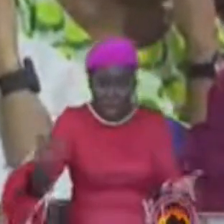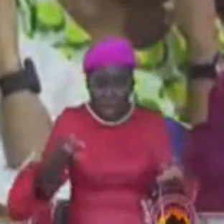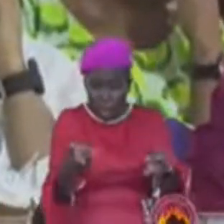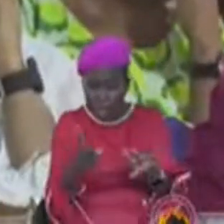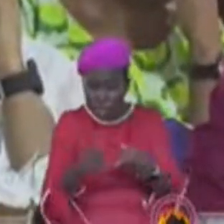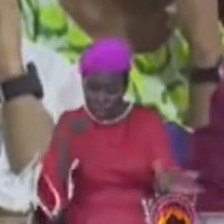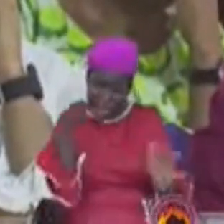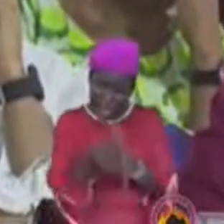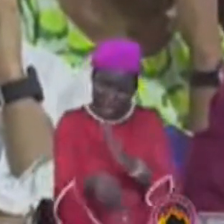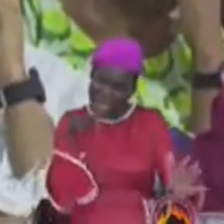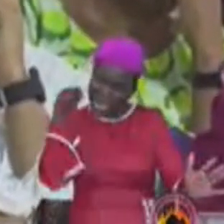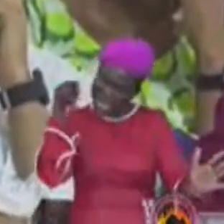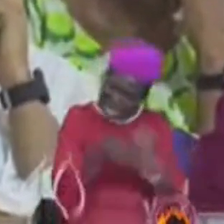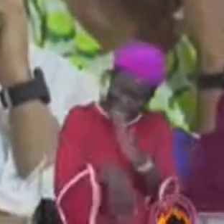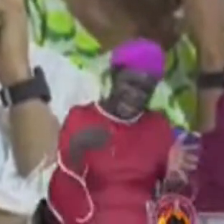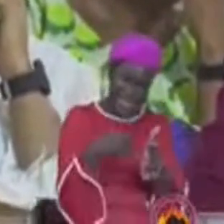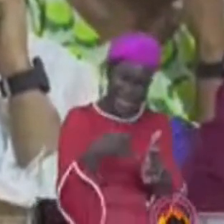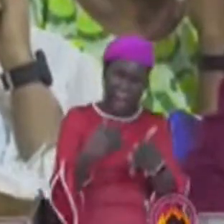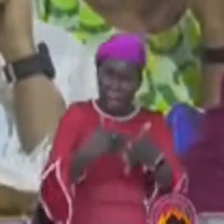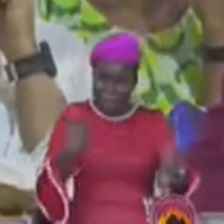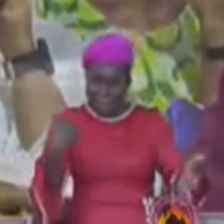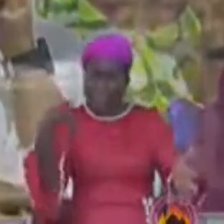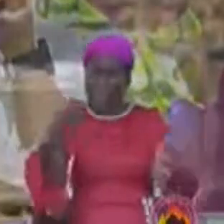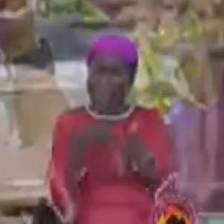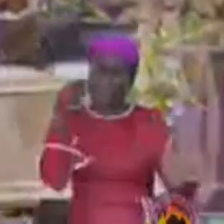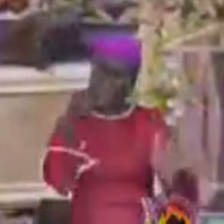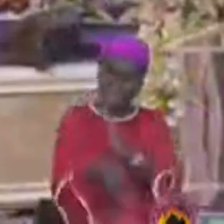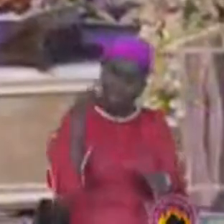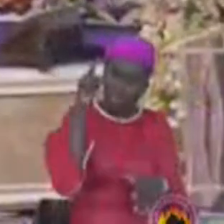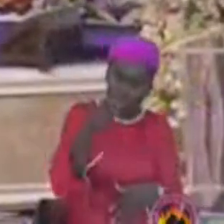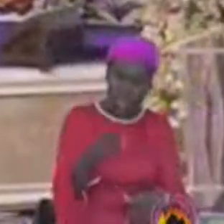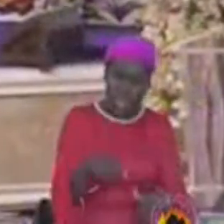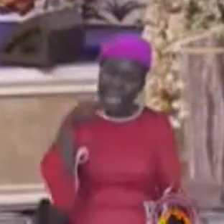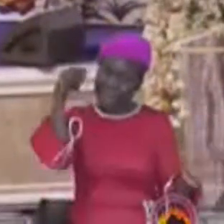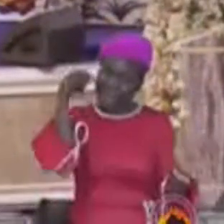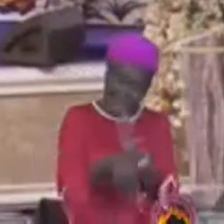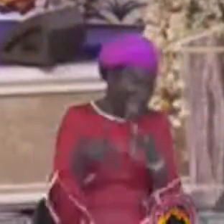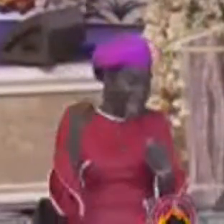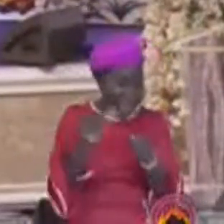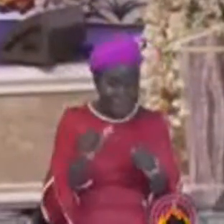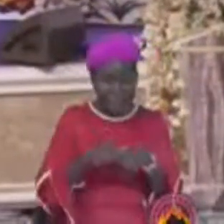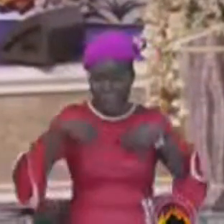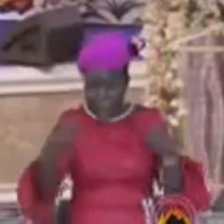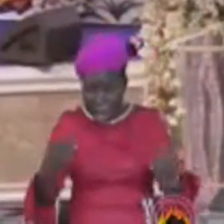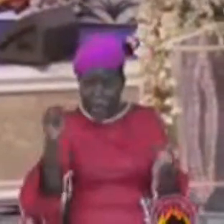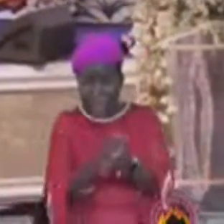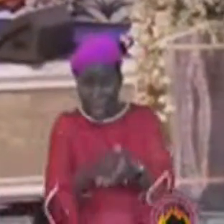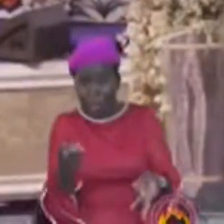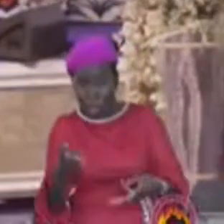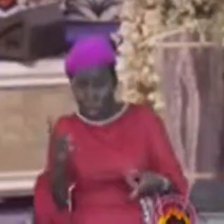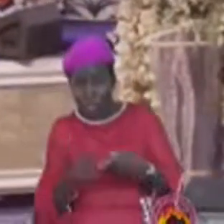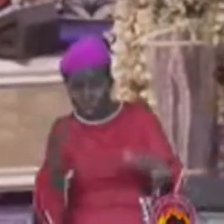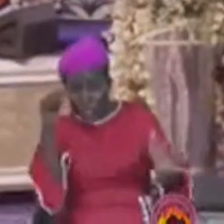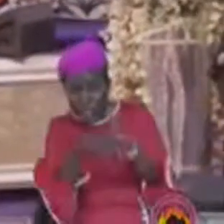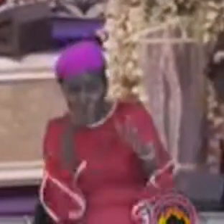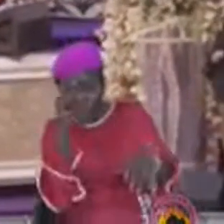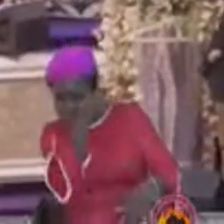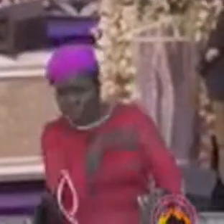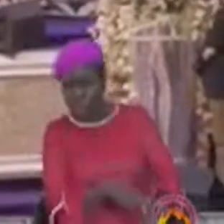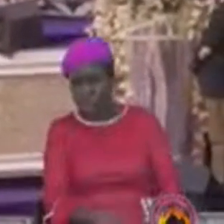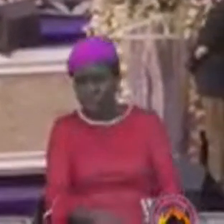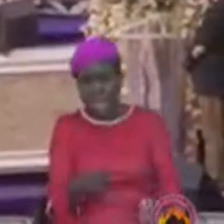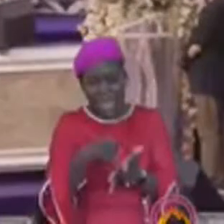kills you. Kill every power that wants to kill you. This is a very, very serious